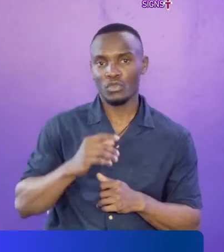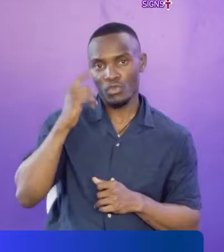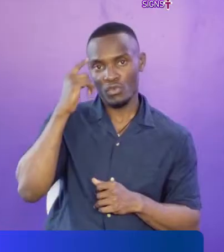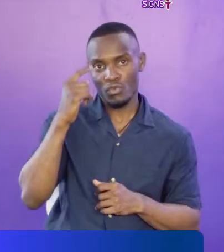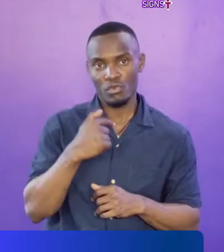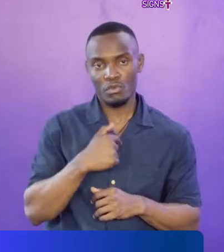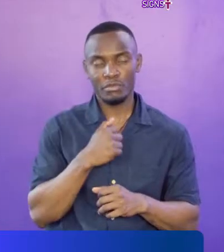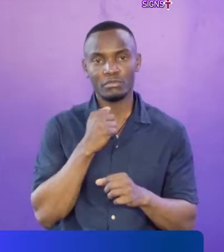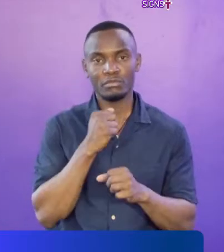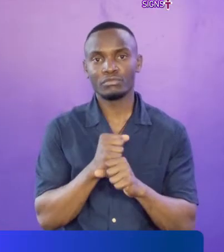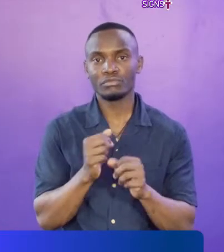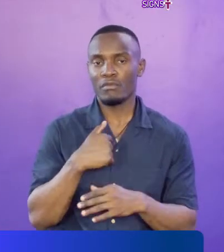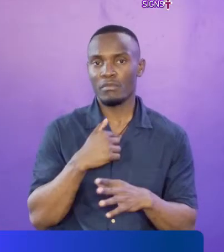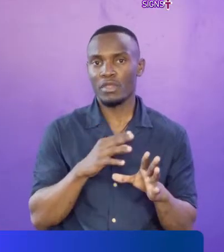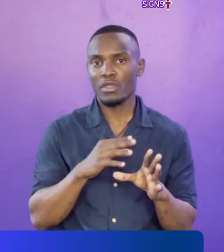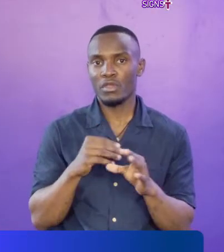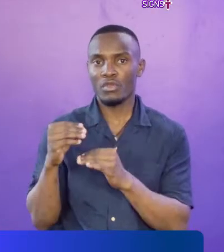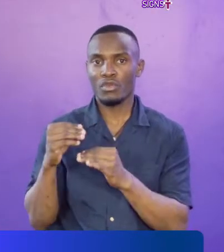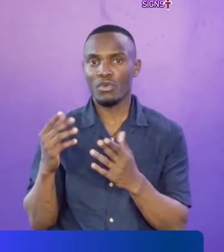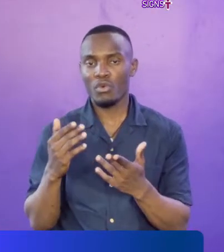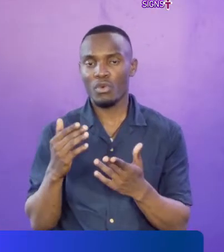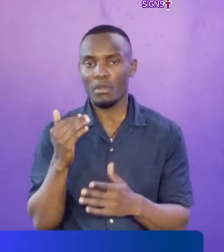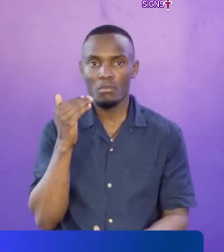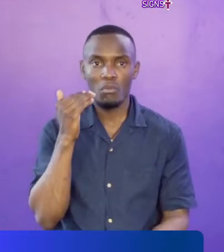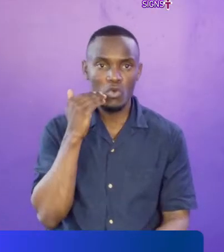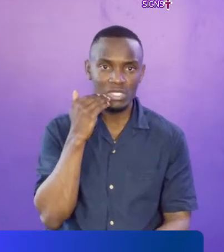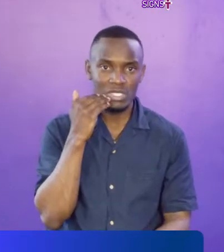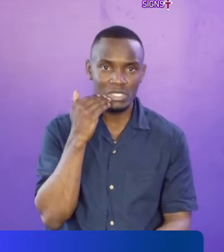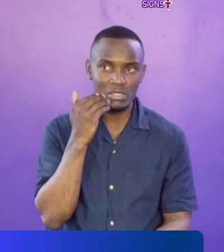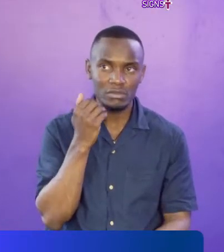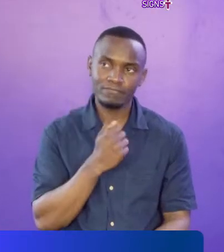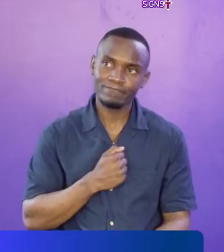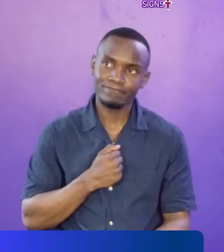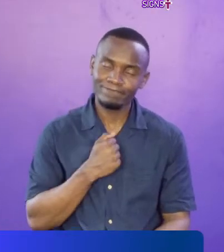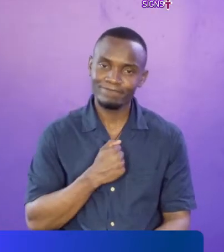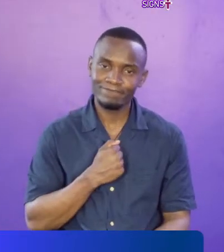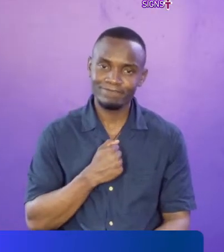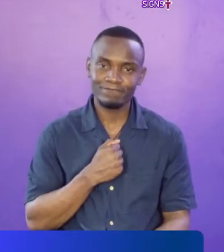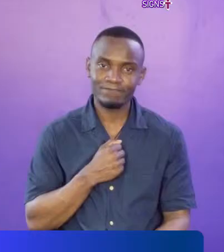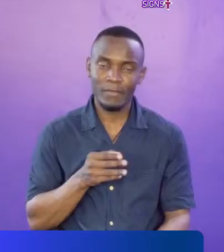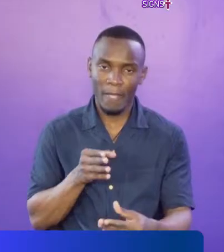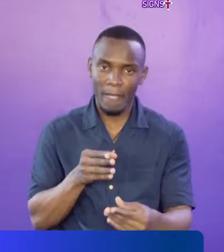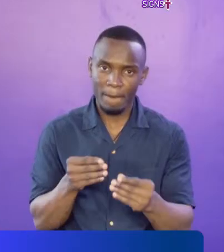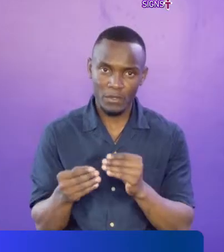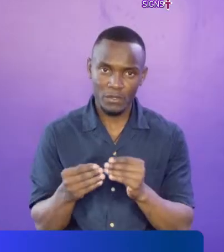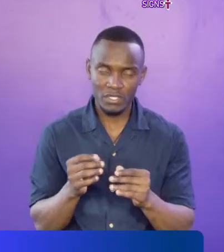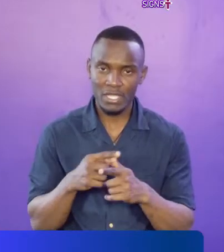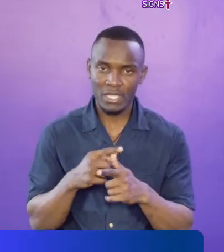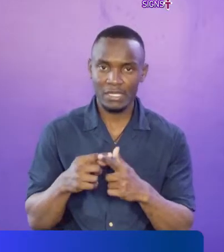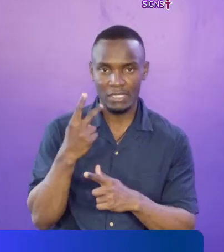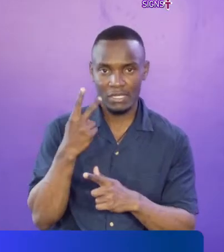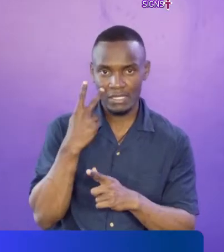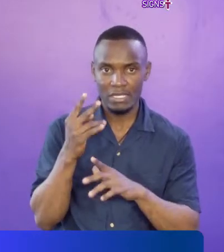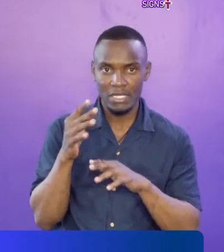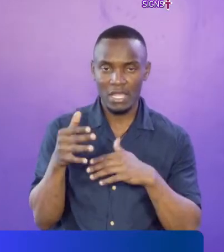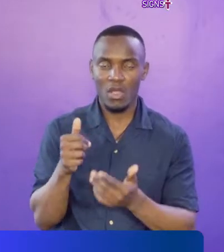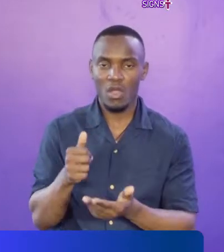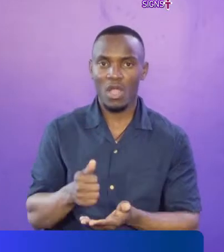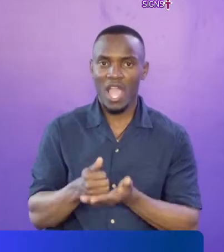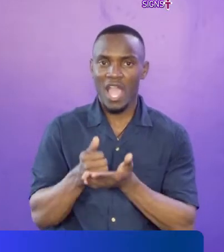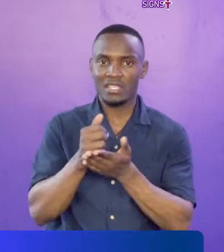Science Media, I was able to just see how the Assist app was able to help